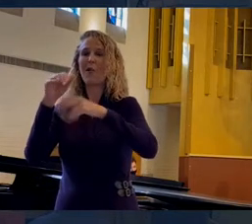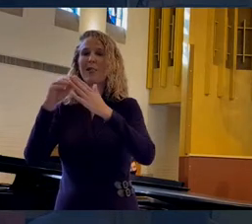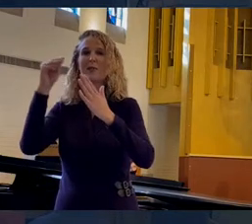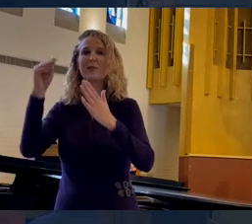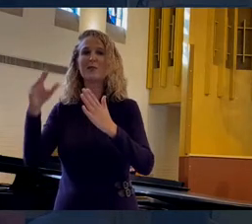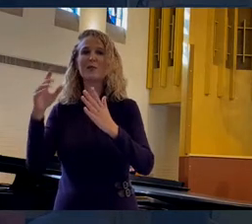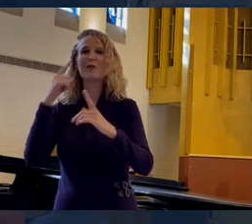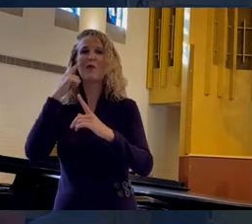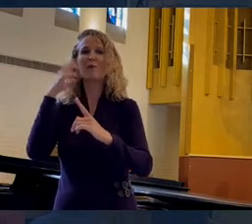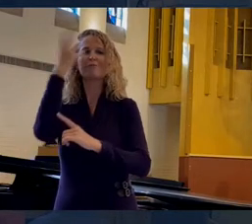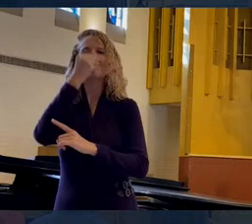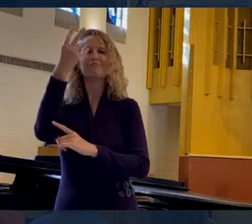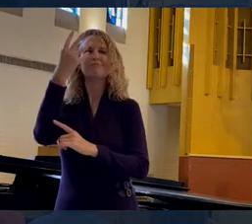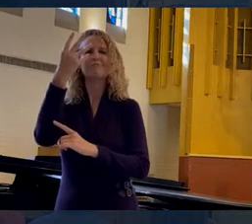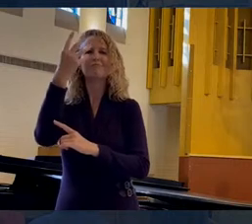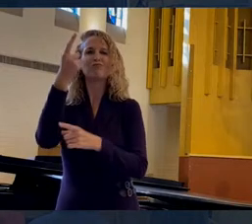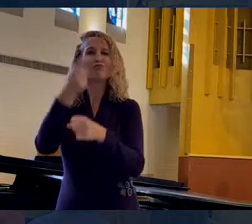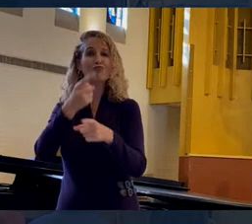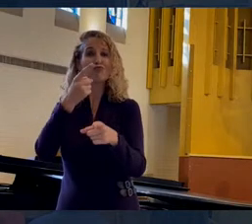To call people to beauty.